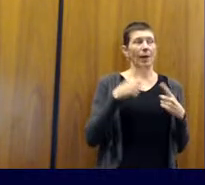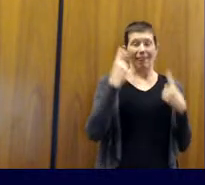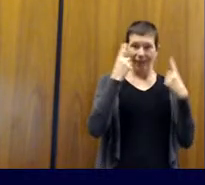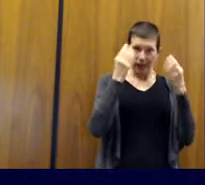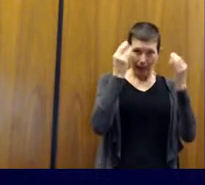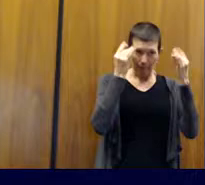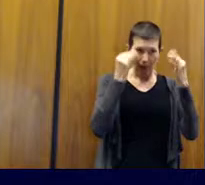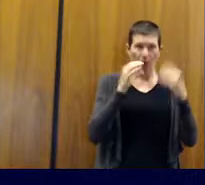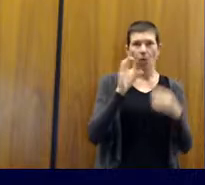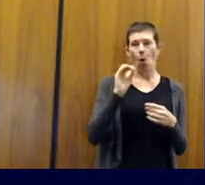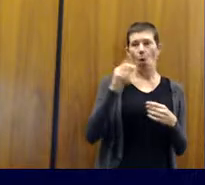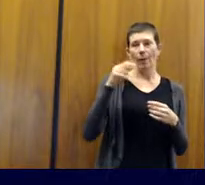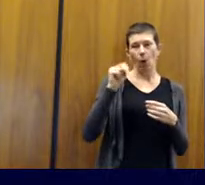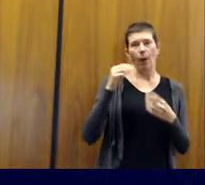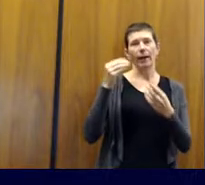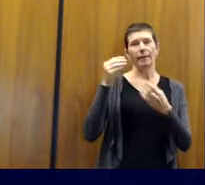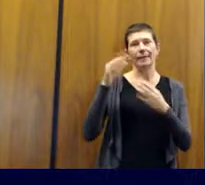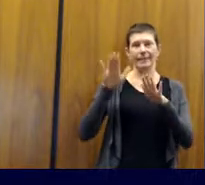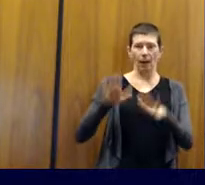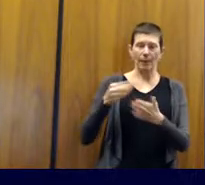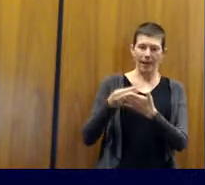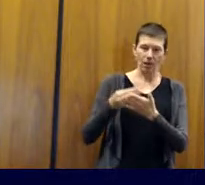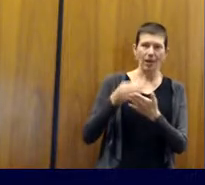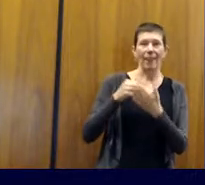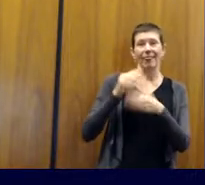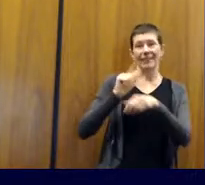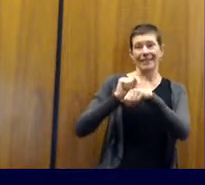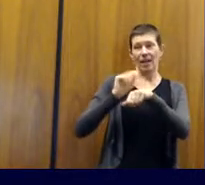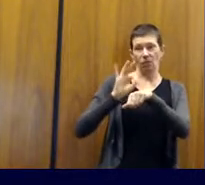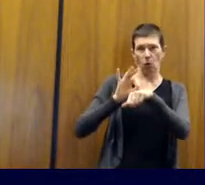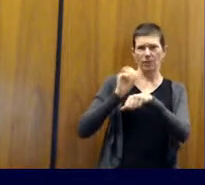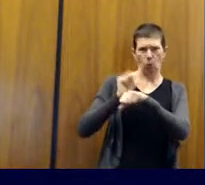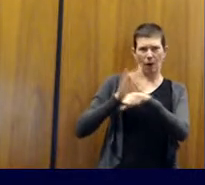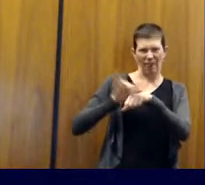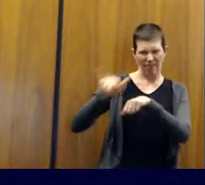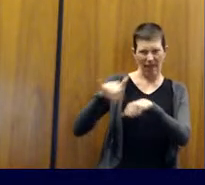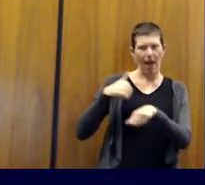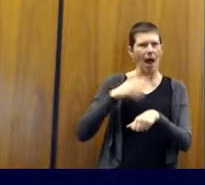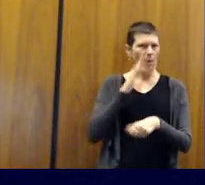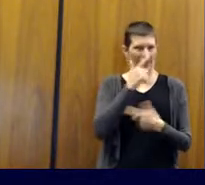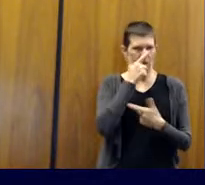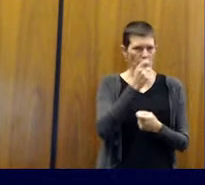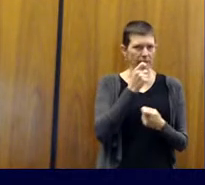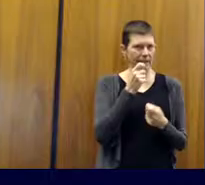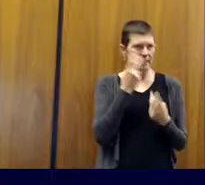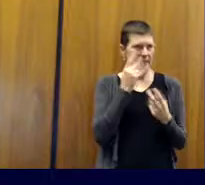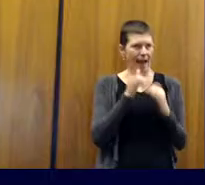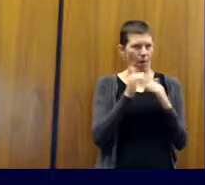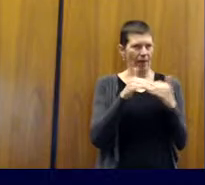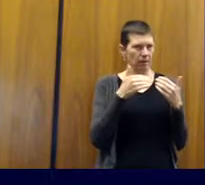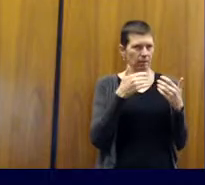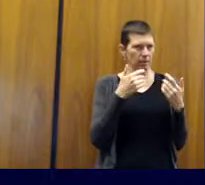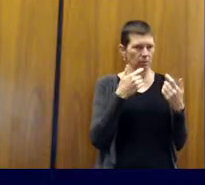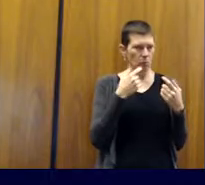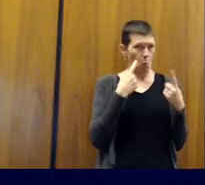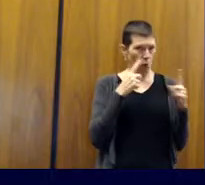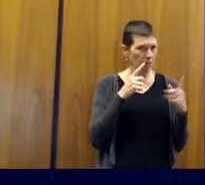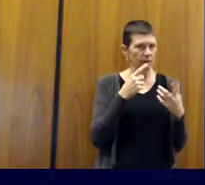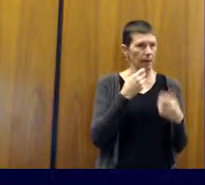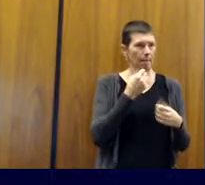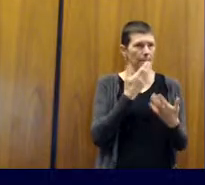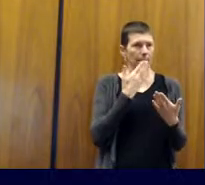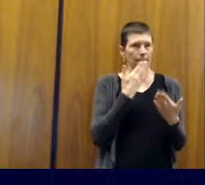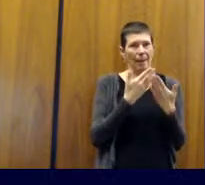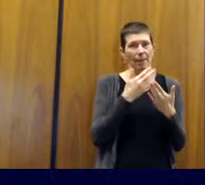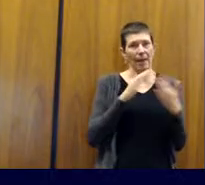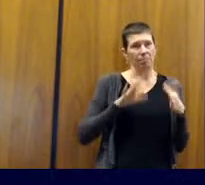opioid settlement dollars and the task force that's working on that, I'll be very interested in watching how this works and maybe putting some more